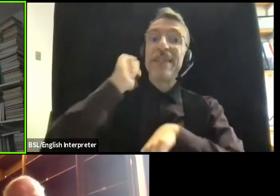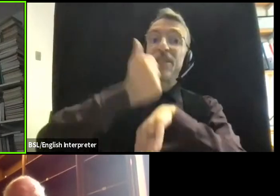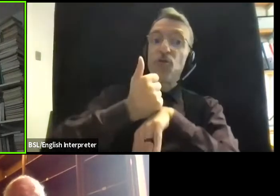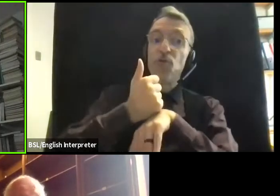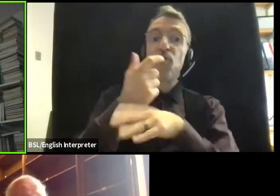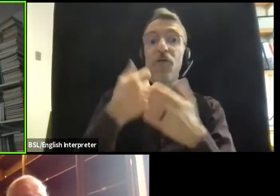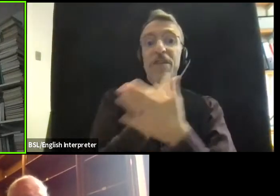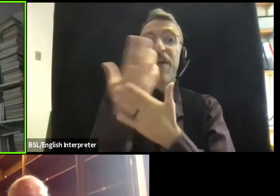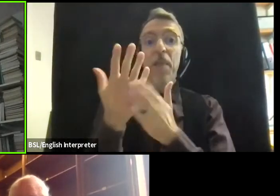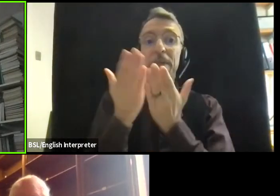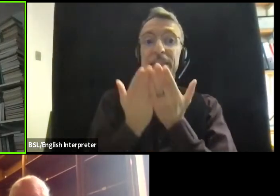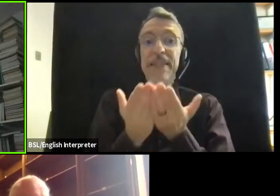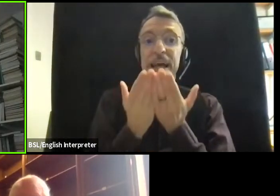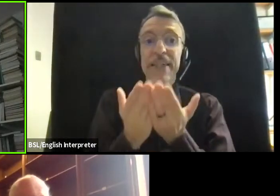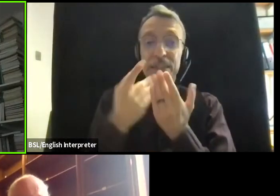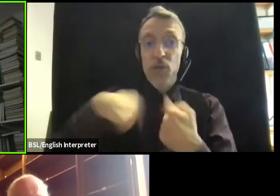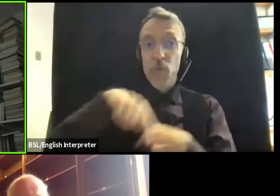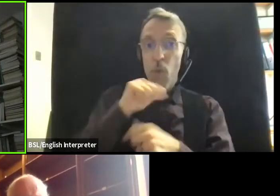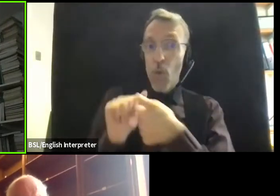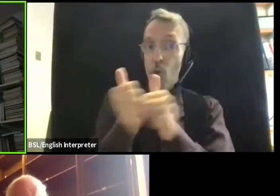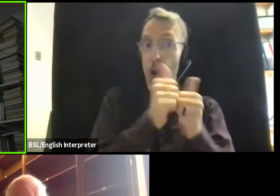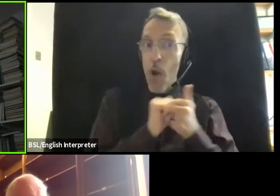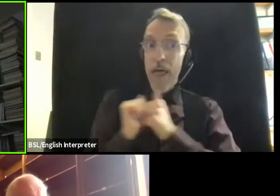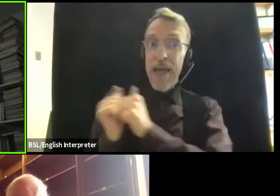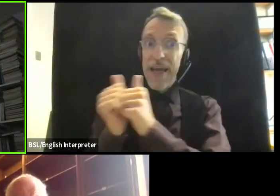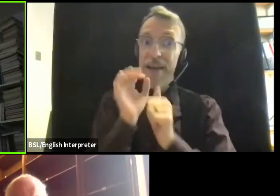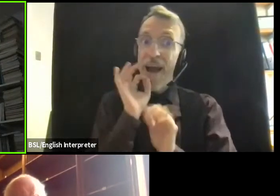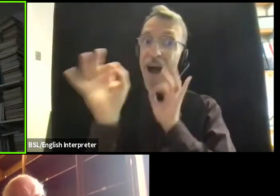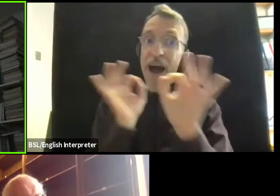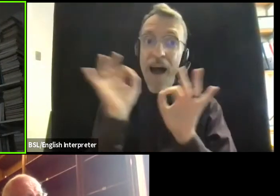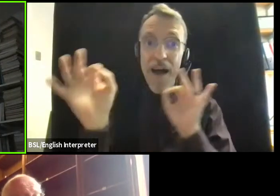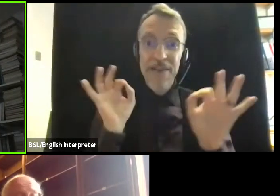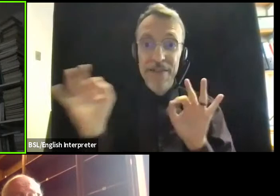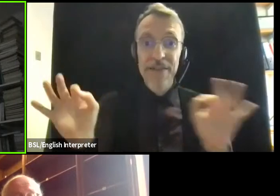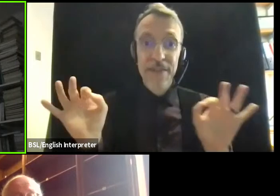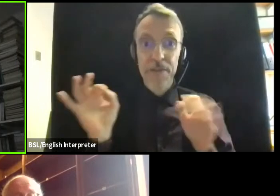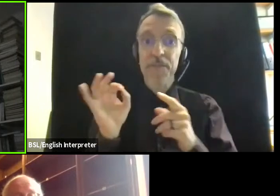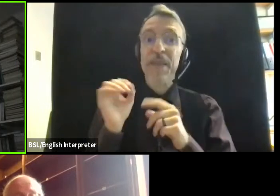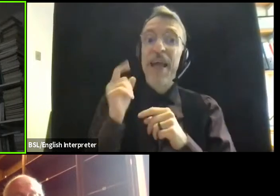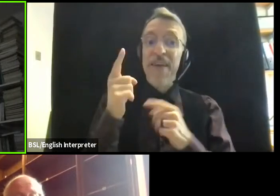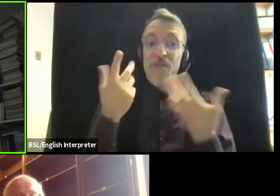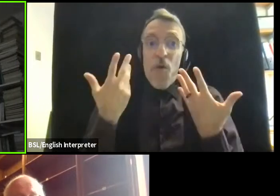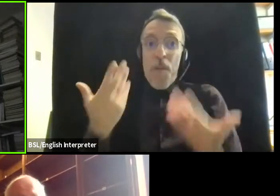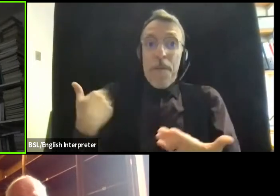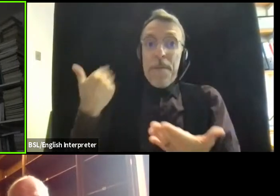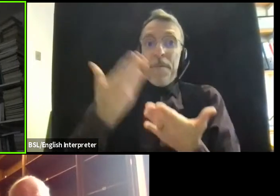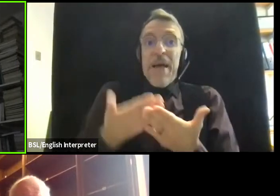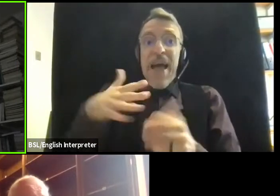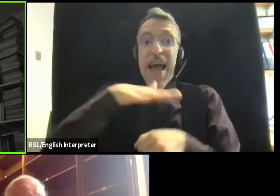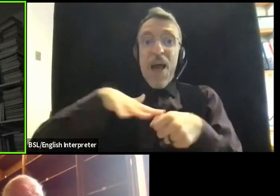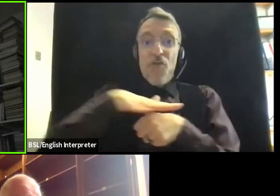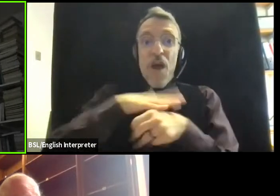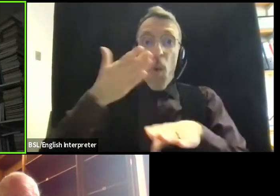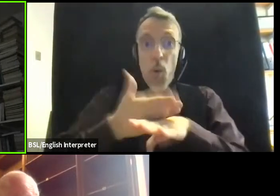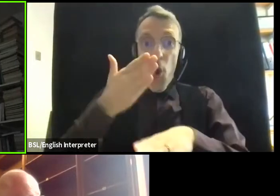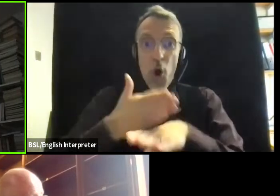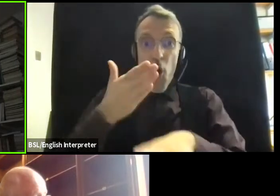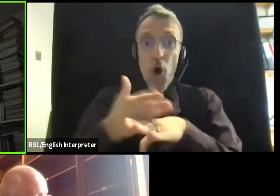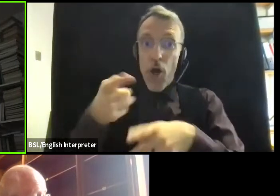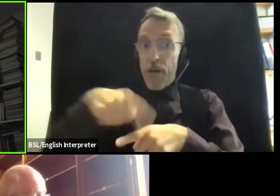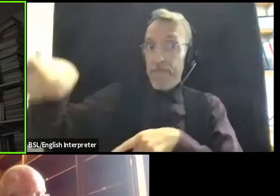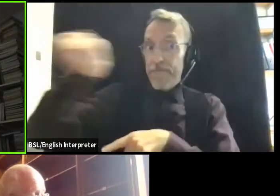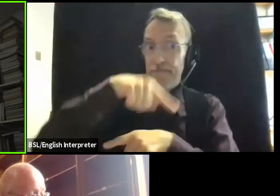Studies, and we asked colleagues to propose from the existing areas of work that they